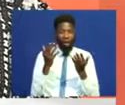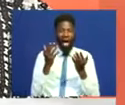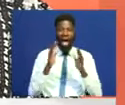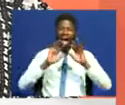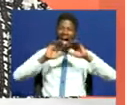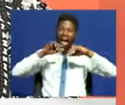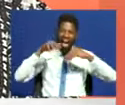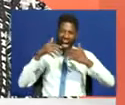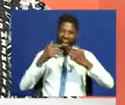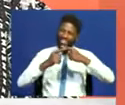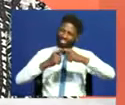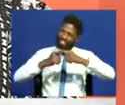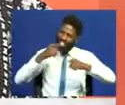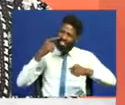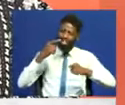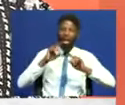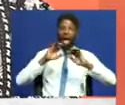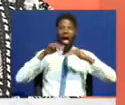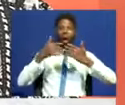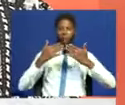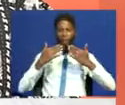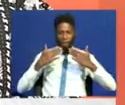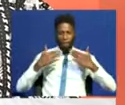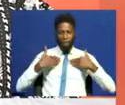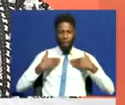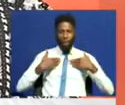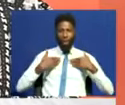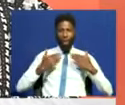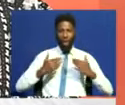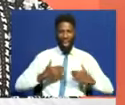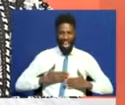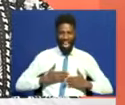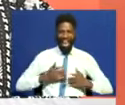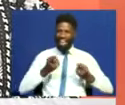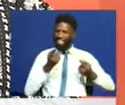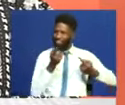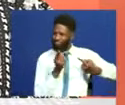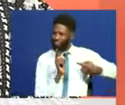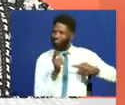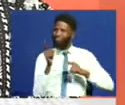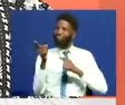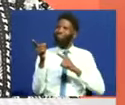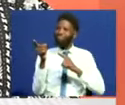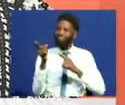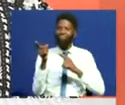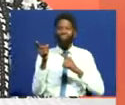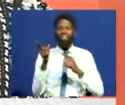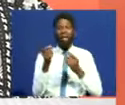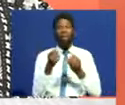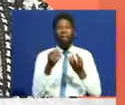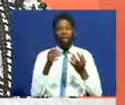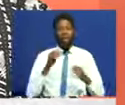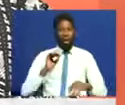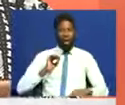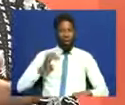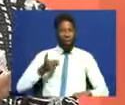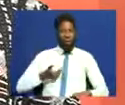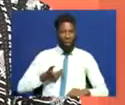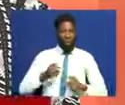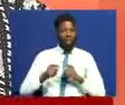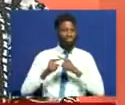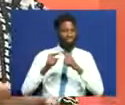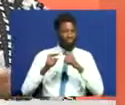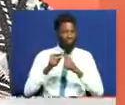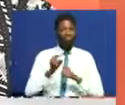well as the disposing of the body, as well as the intimate, you know, femicide cases. The reason they are femicide and not homicide, I'm